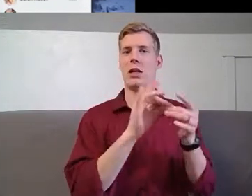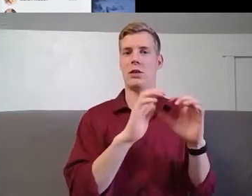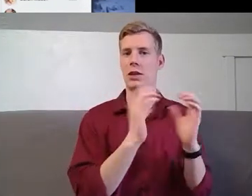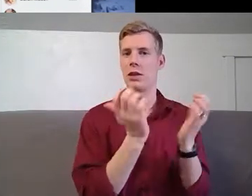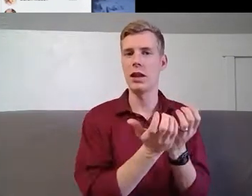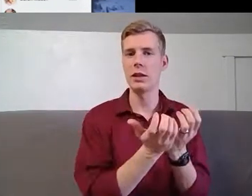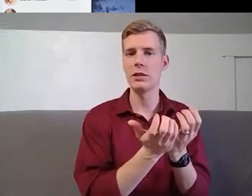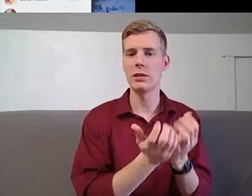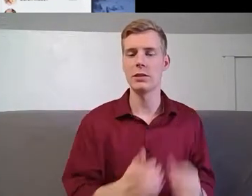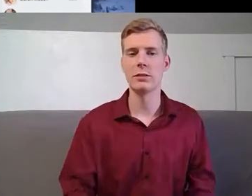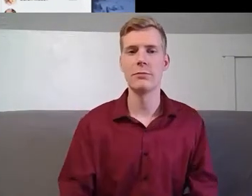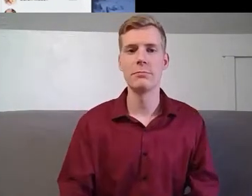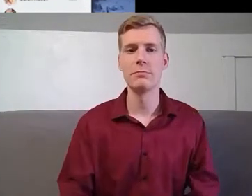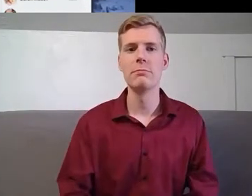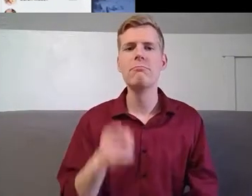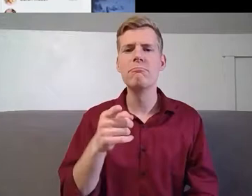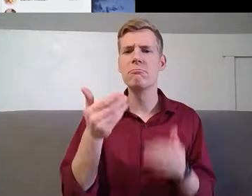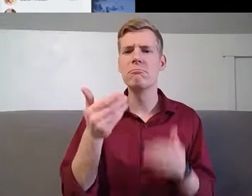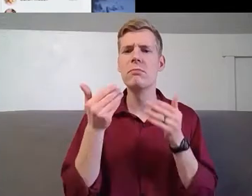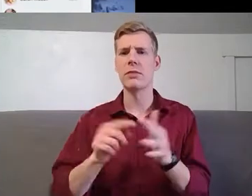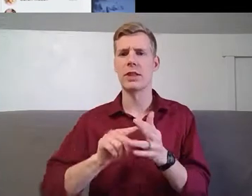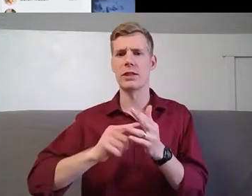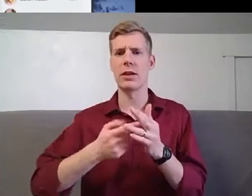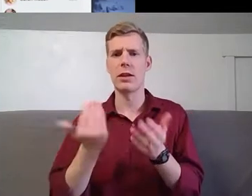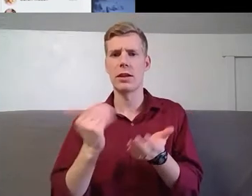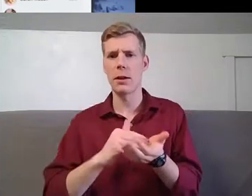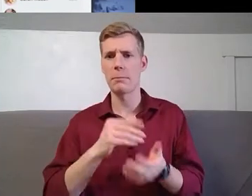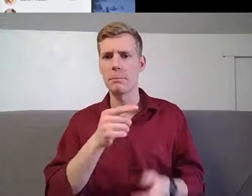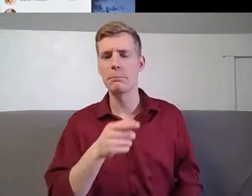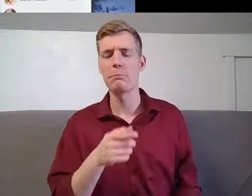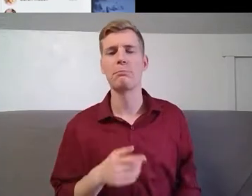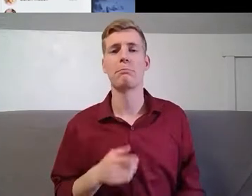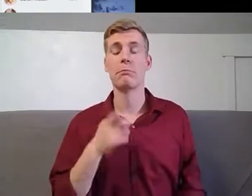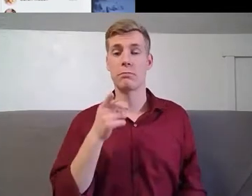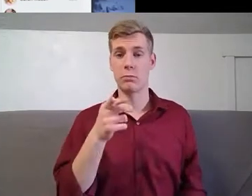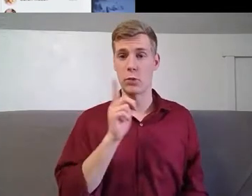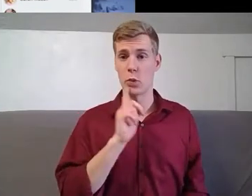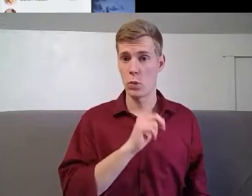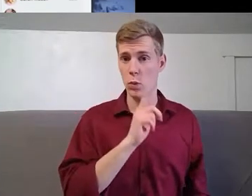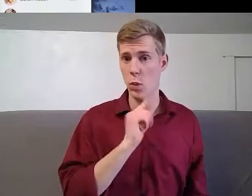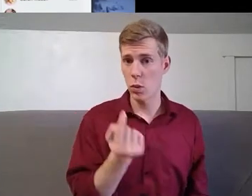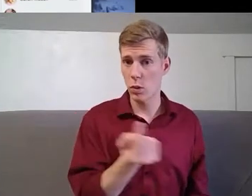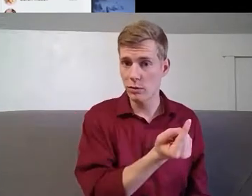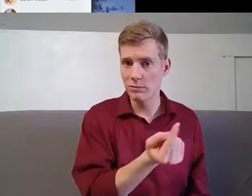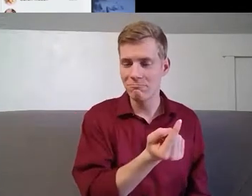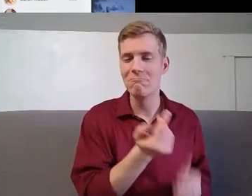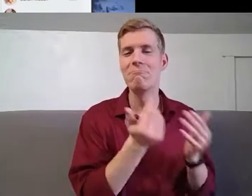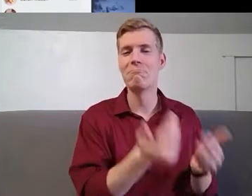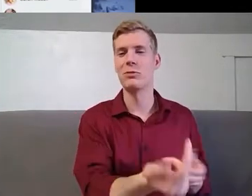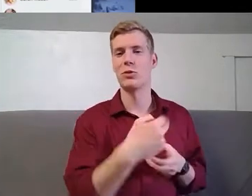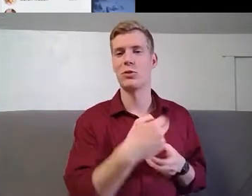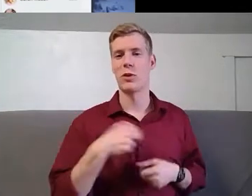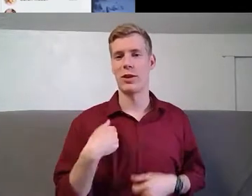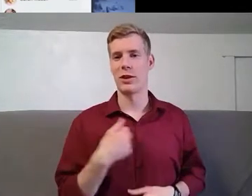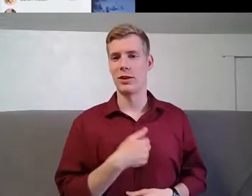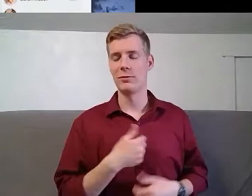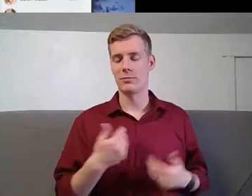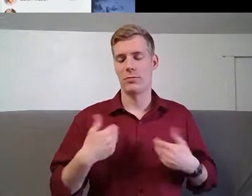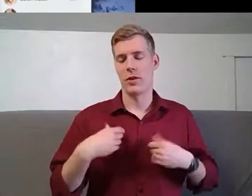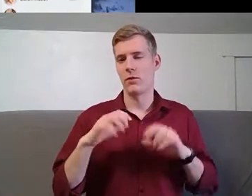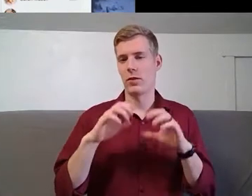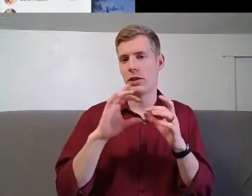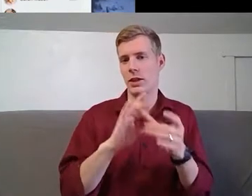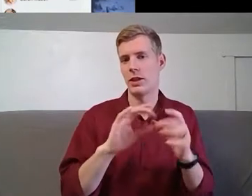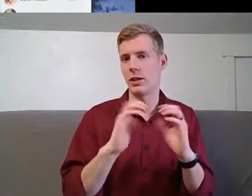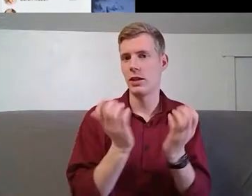class. Let me start that again. Are you lonely? Come join us. We're going to do a connections class.